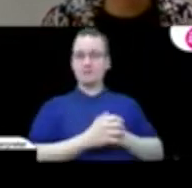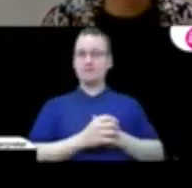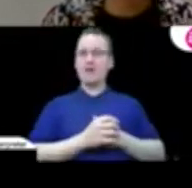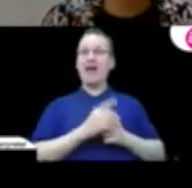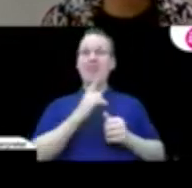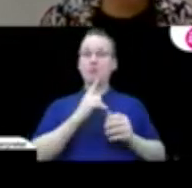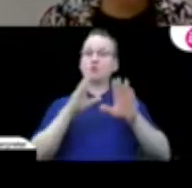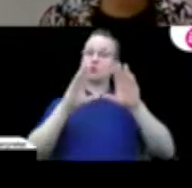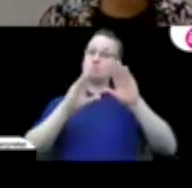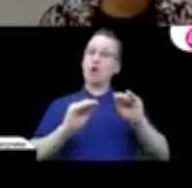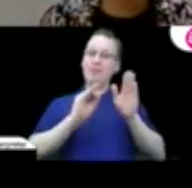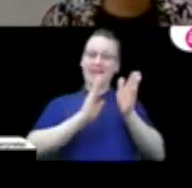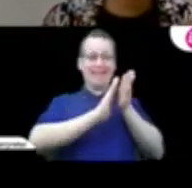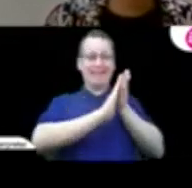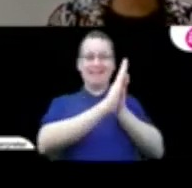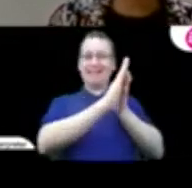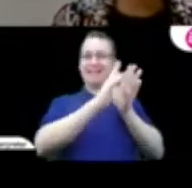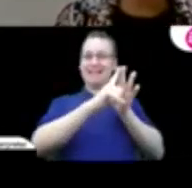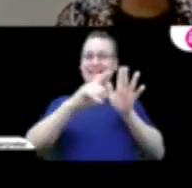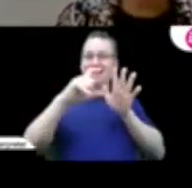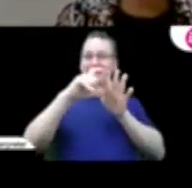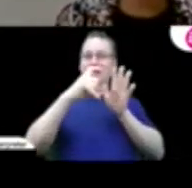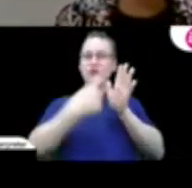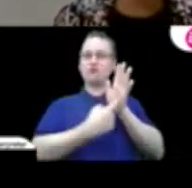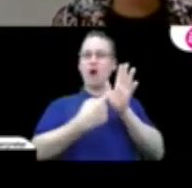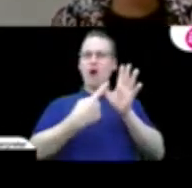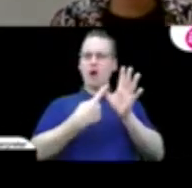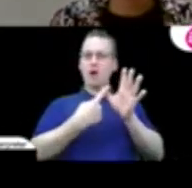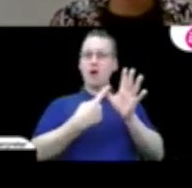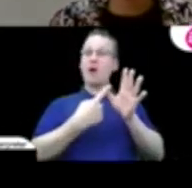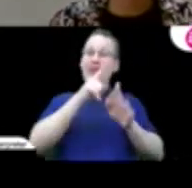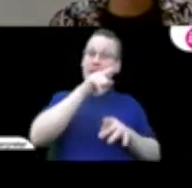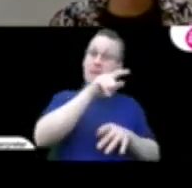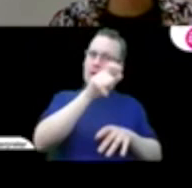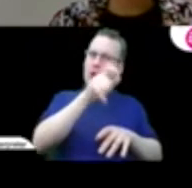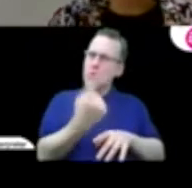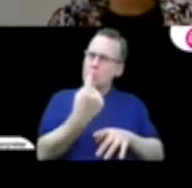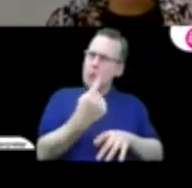hijras. These were people who were assigned male at birth,